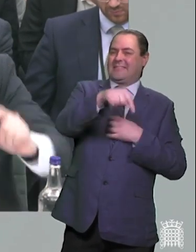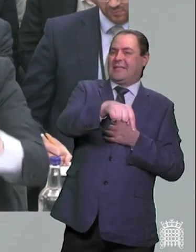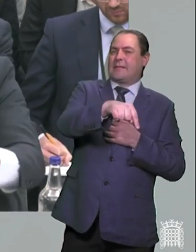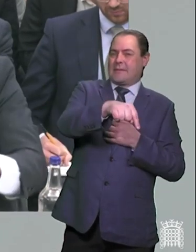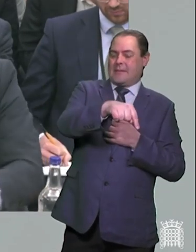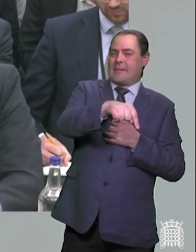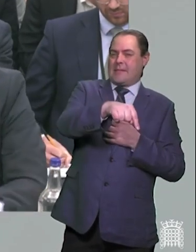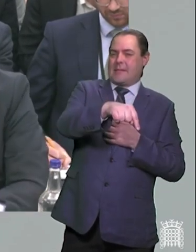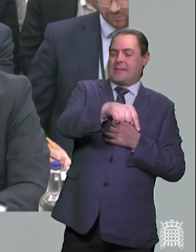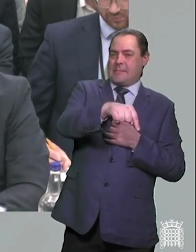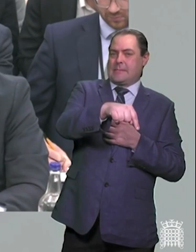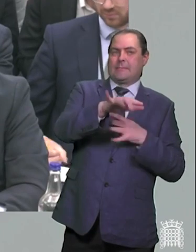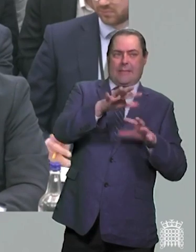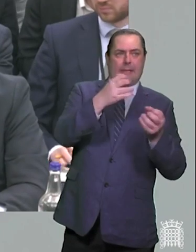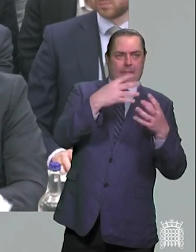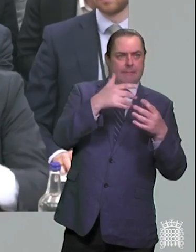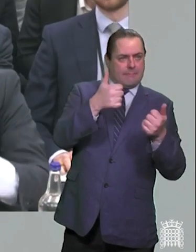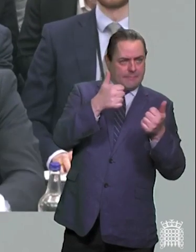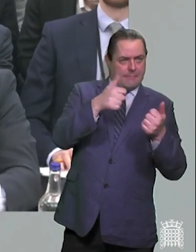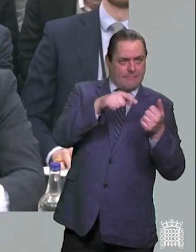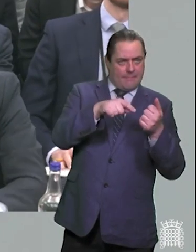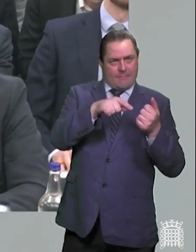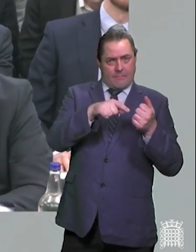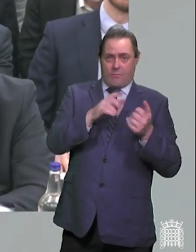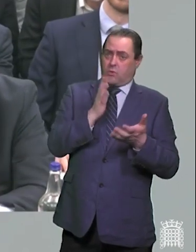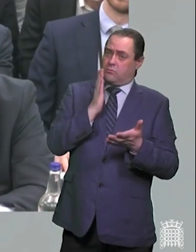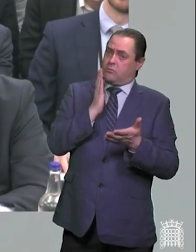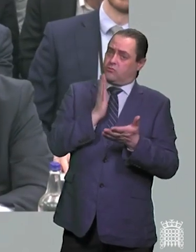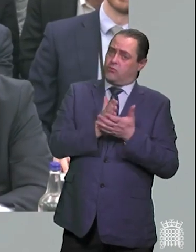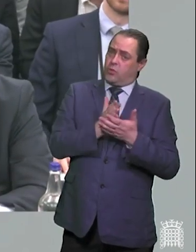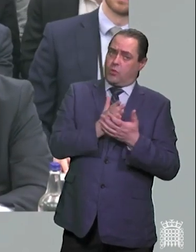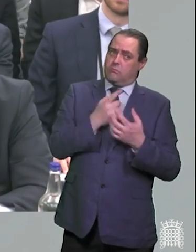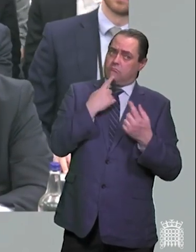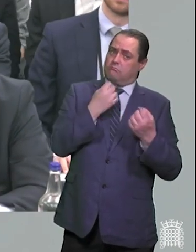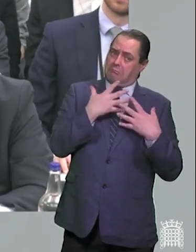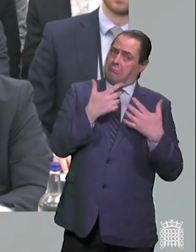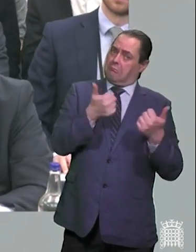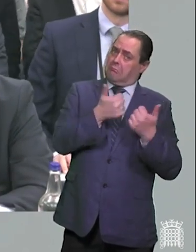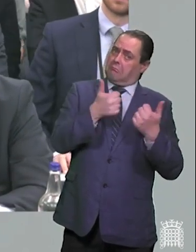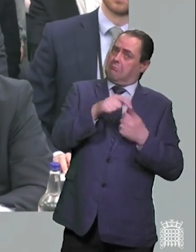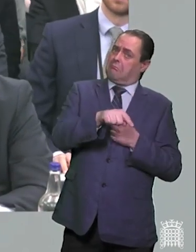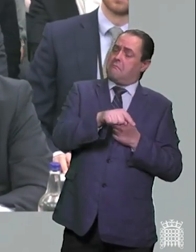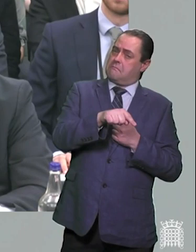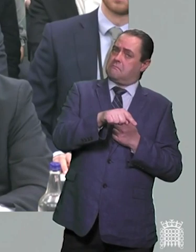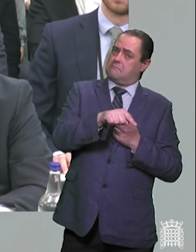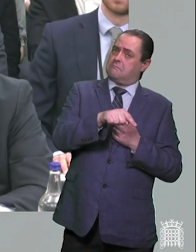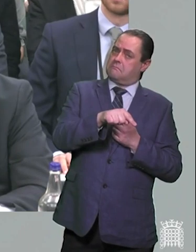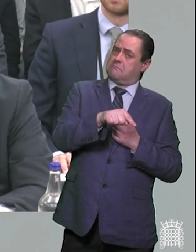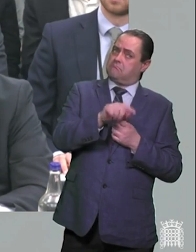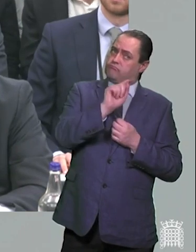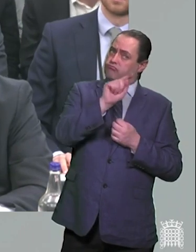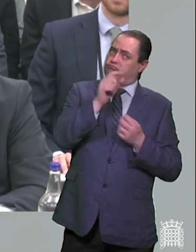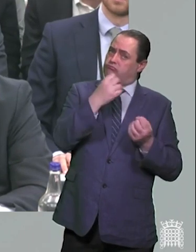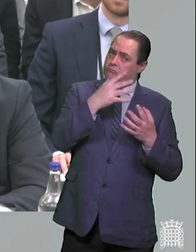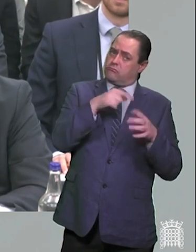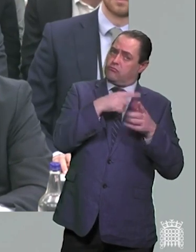about the reassurances I had received. And it was true to say that I'd received reassurances about that event as far as